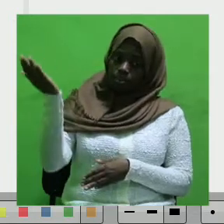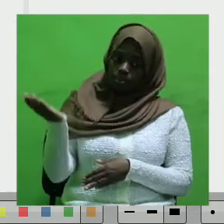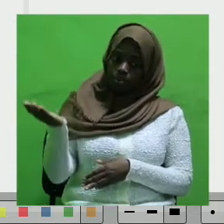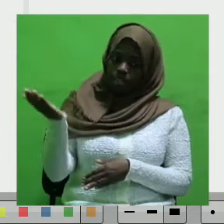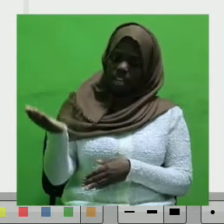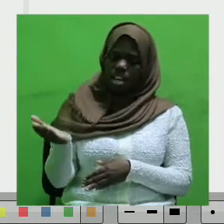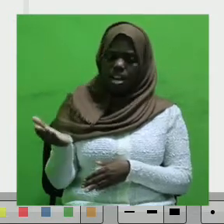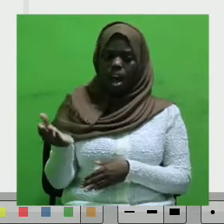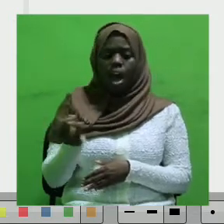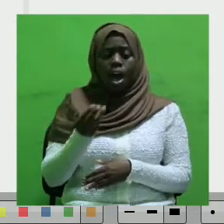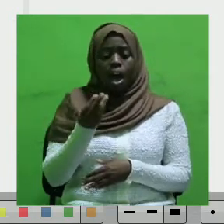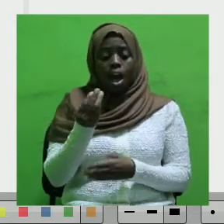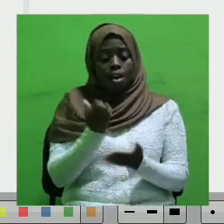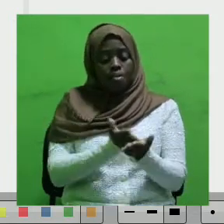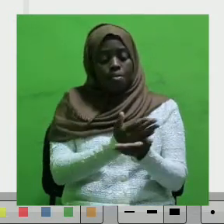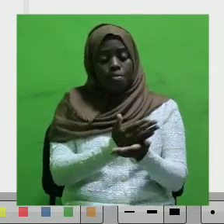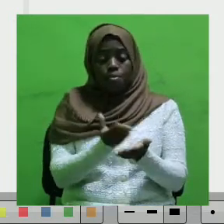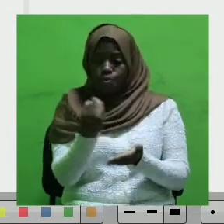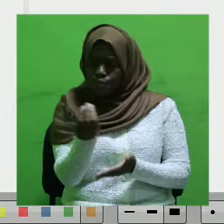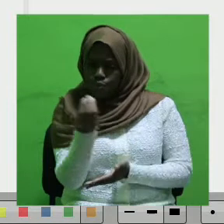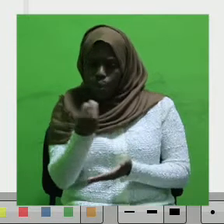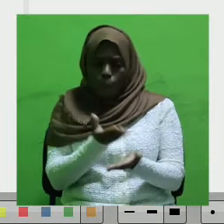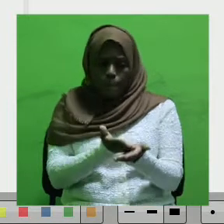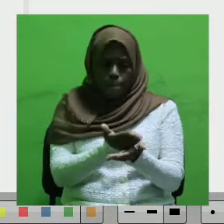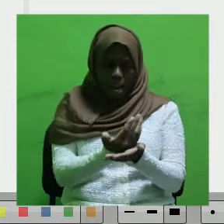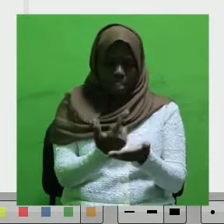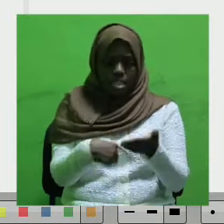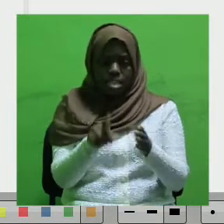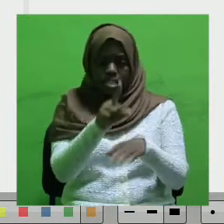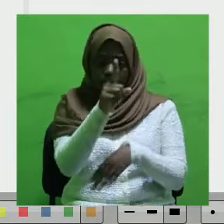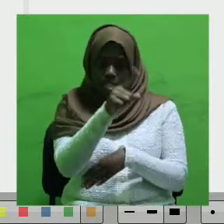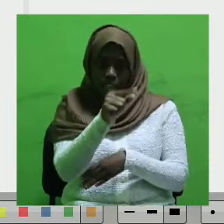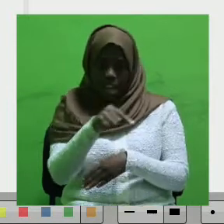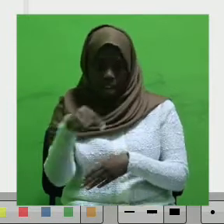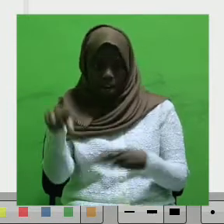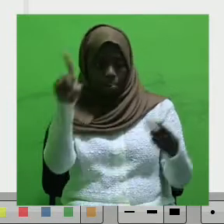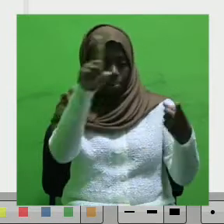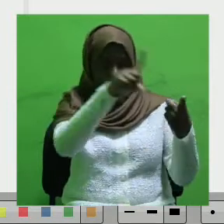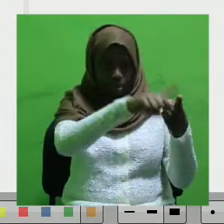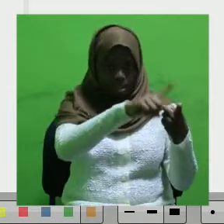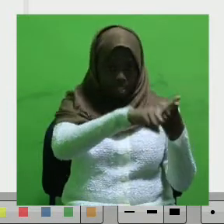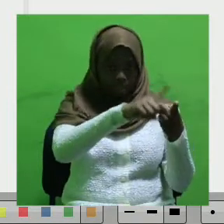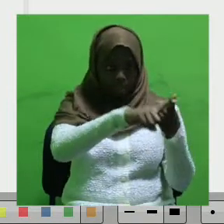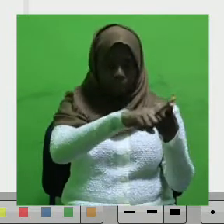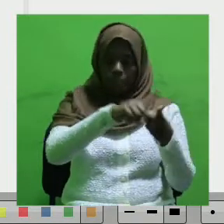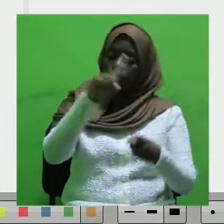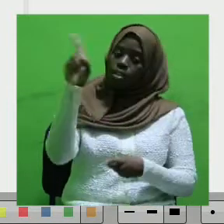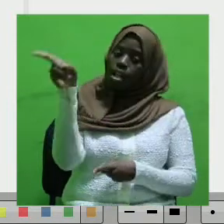there are a few parts which should also be labeled, which is a must. First of all, we have